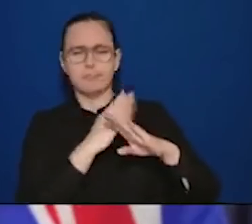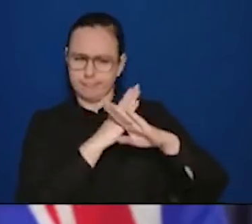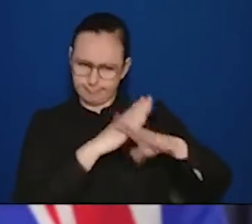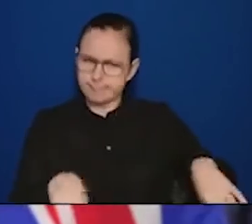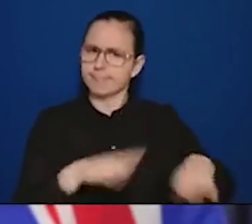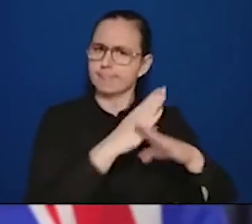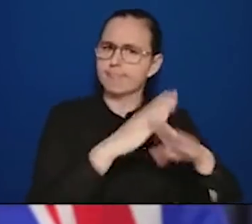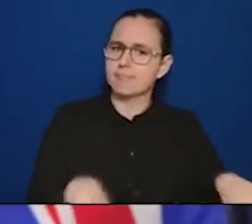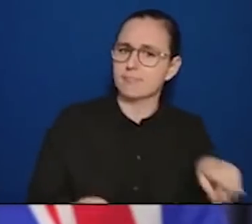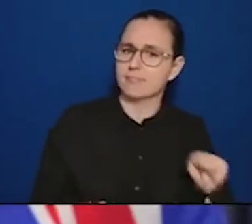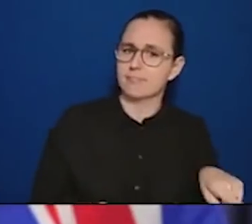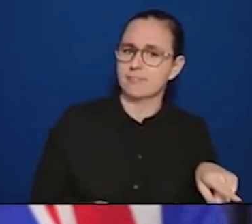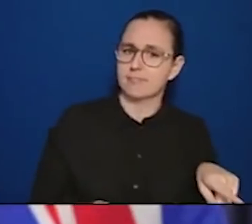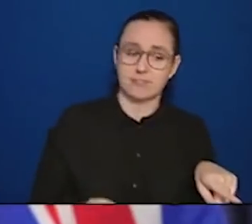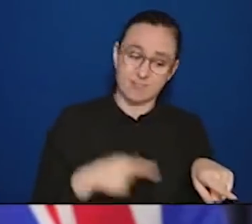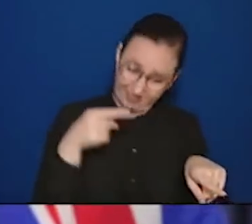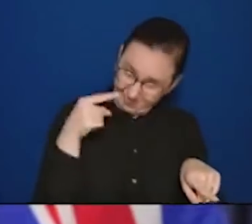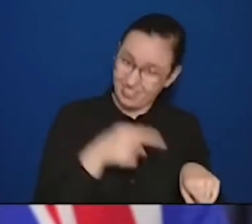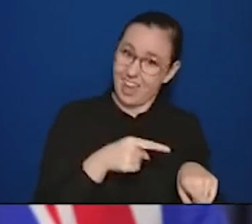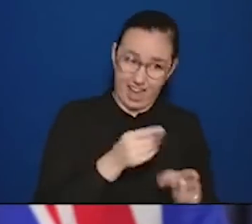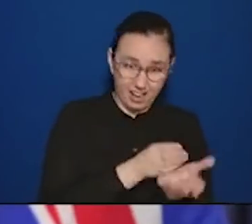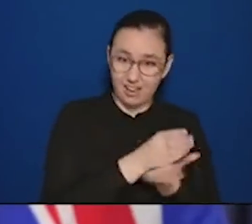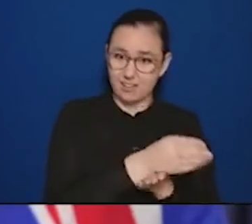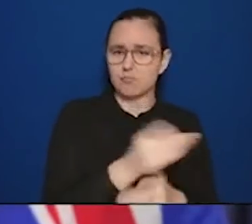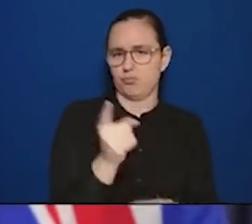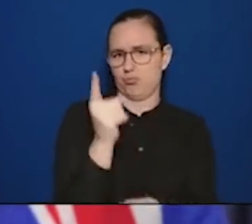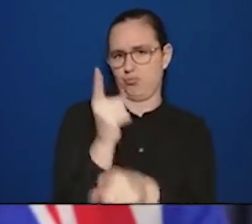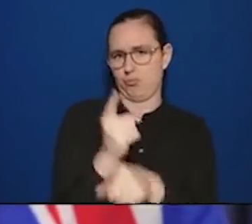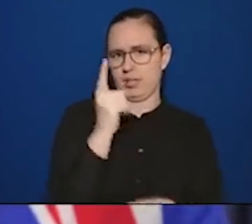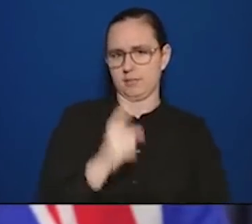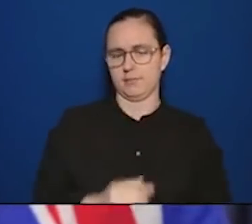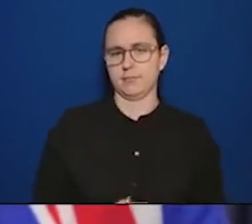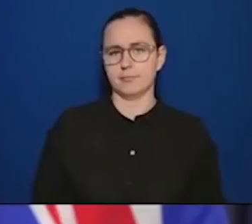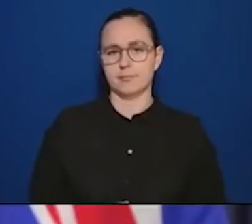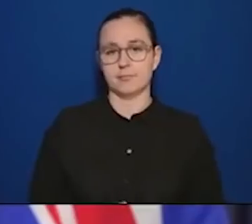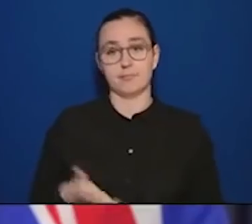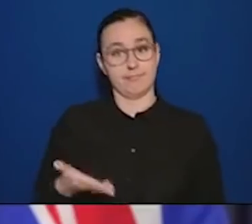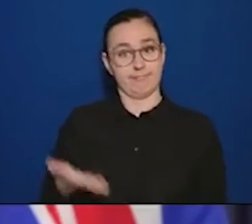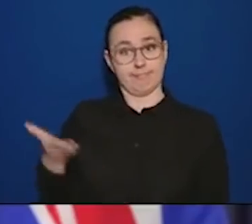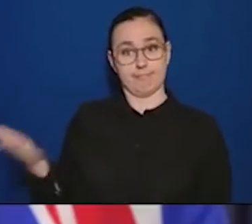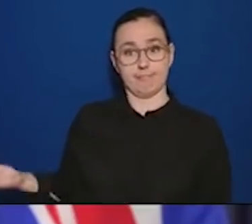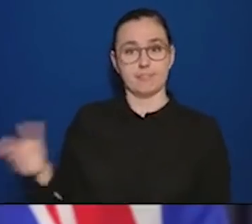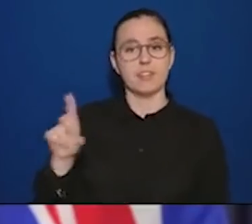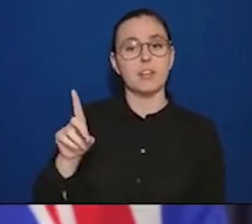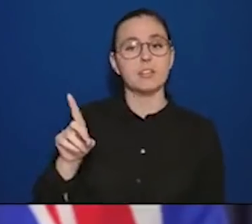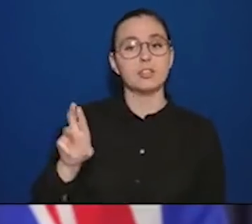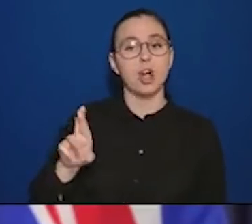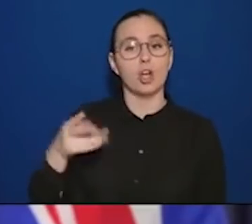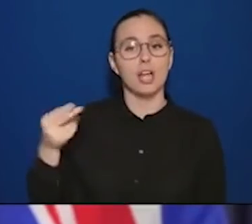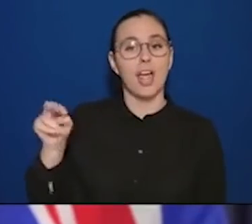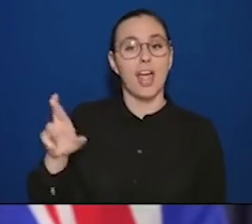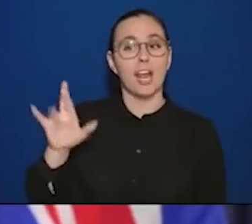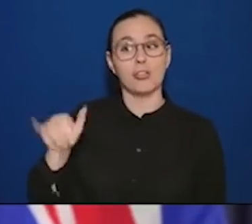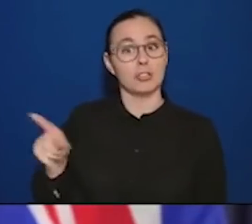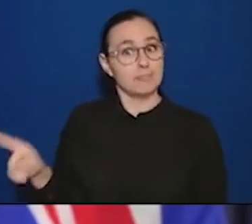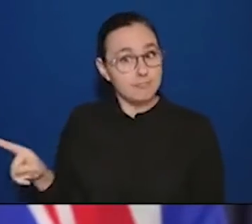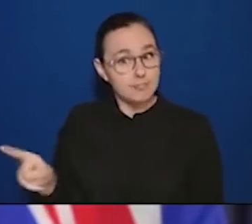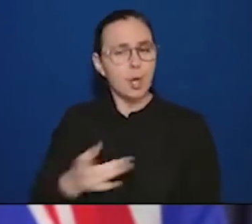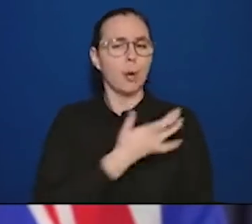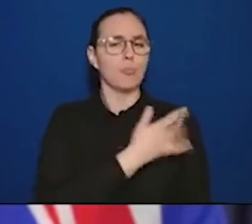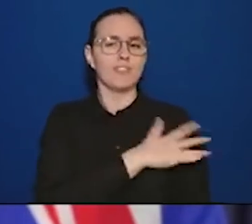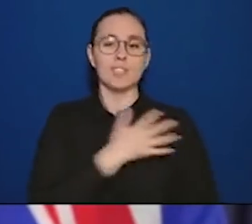do. And now I would like to ask Dr. Henry, our provincial health officer, to say a few